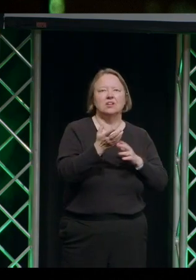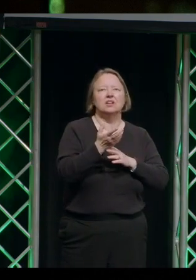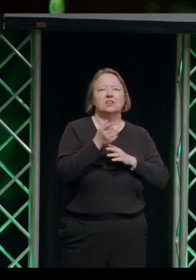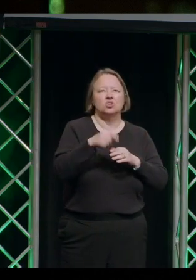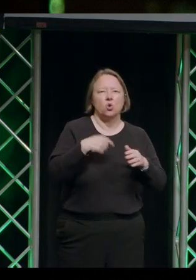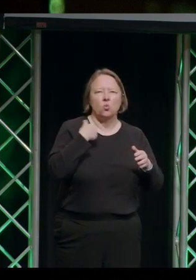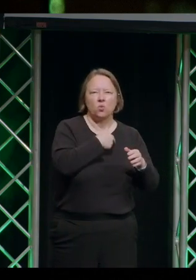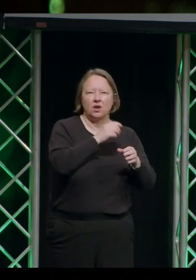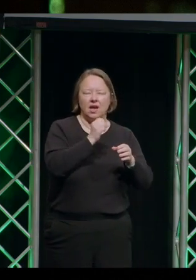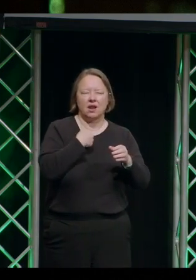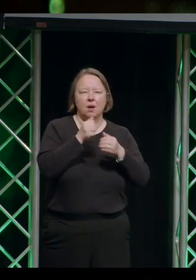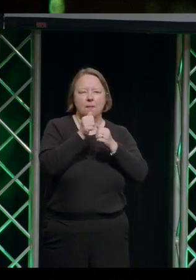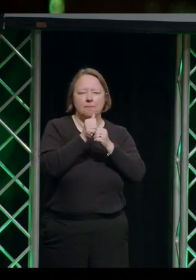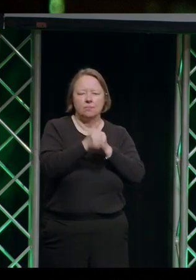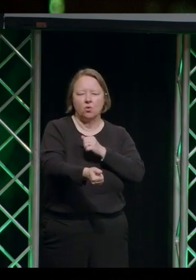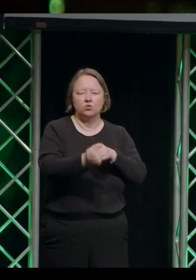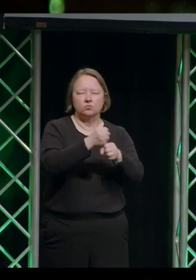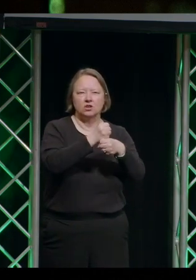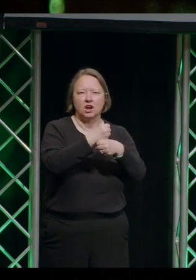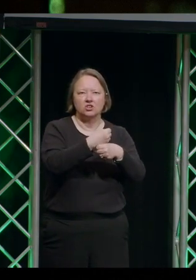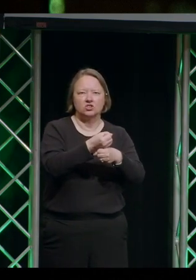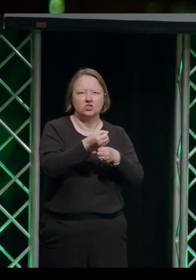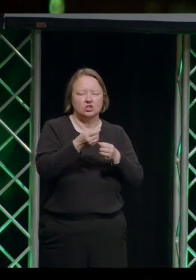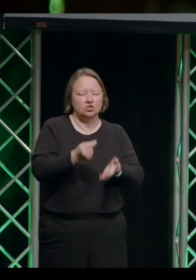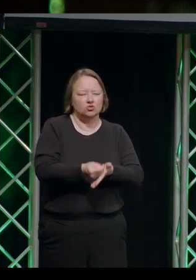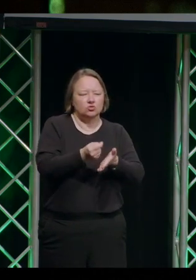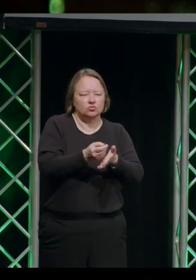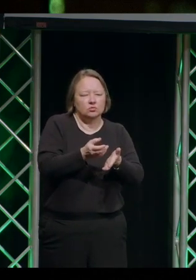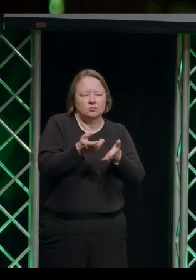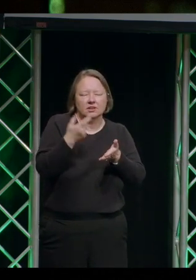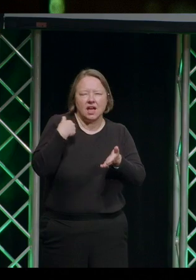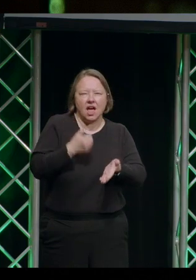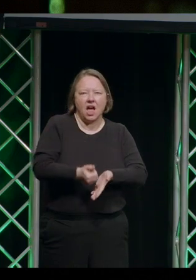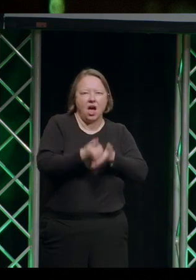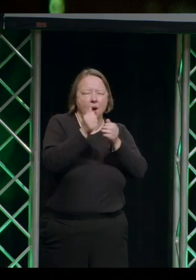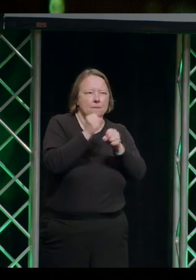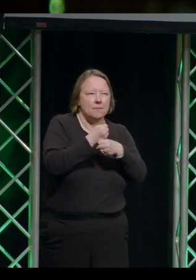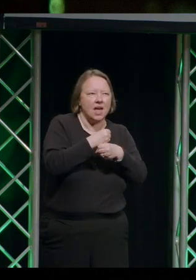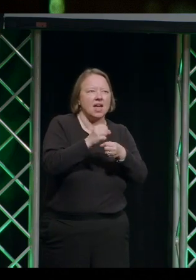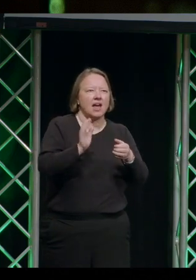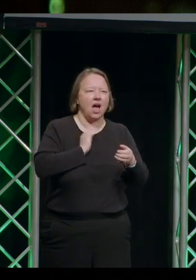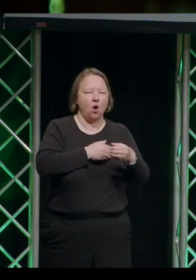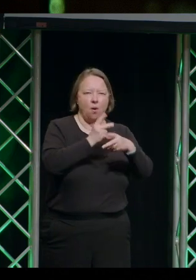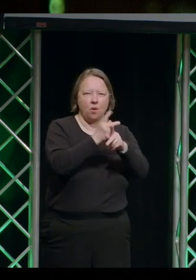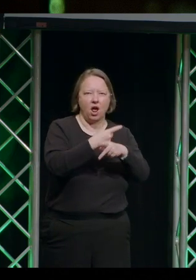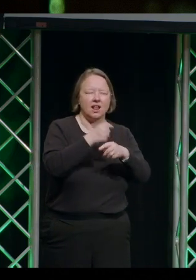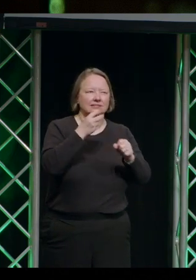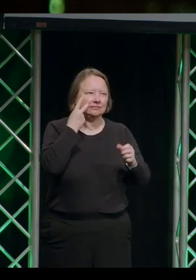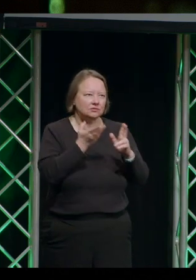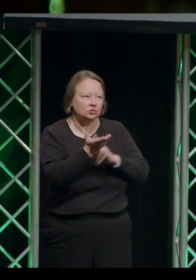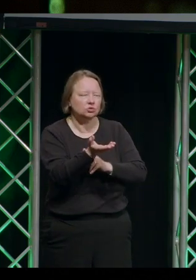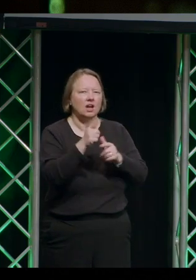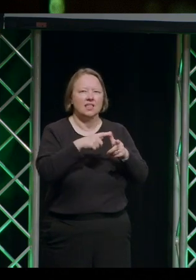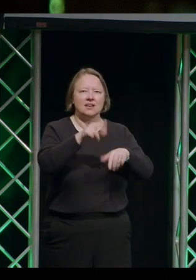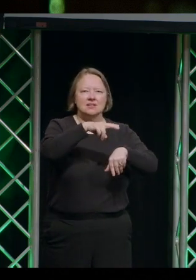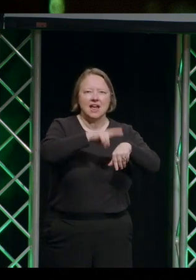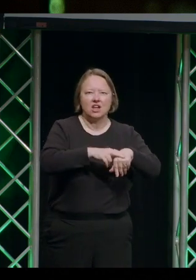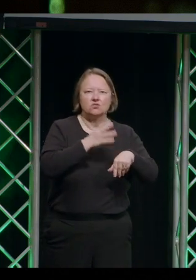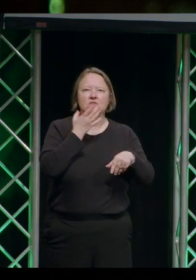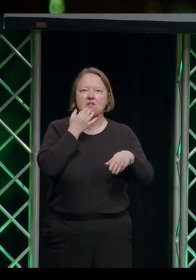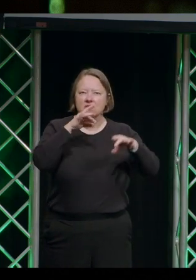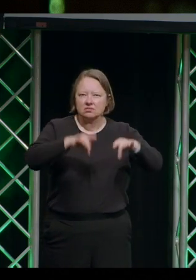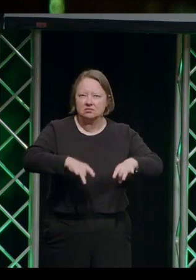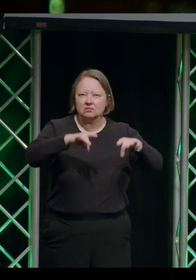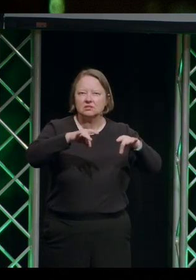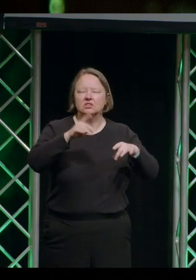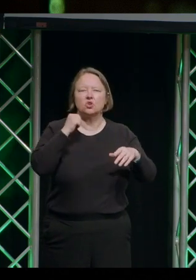post-production treatment that makes our bacterial cellulose both transparent as well as integrating a natural dye, so it does not